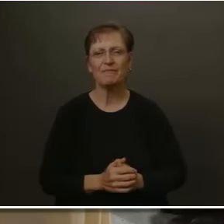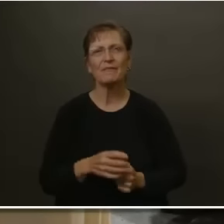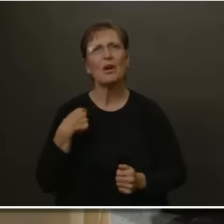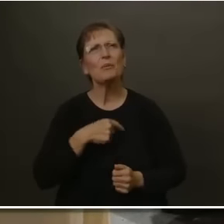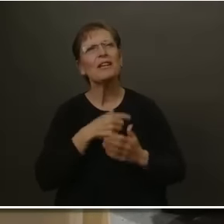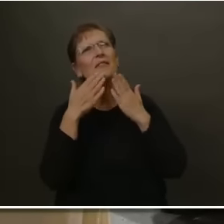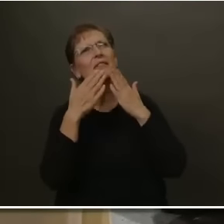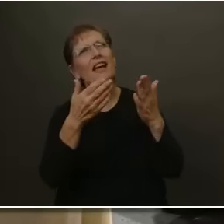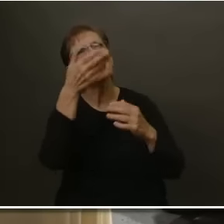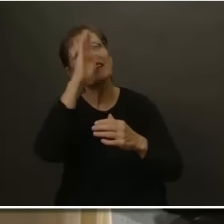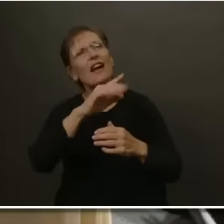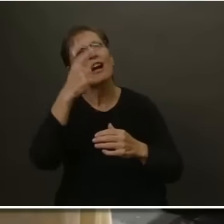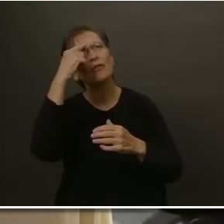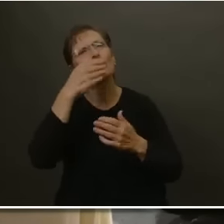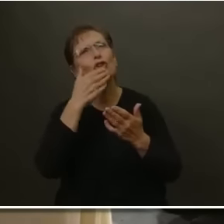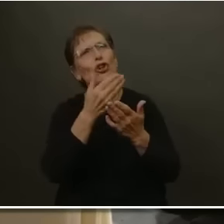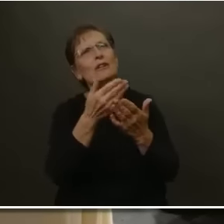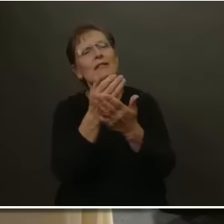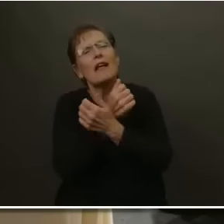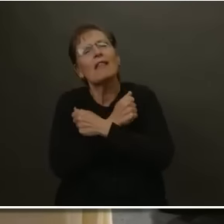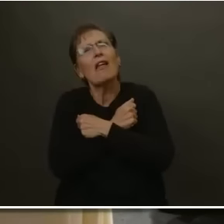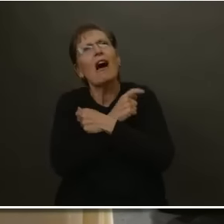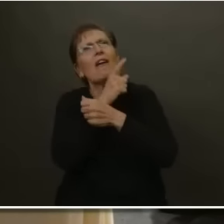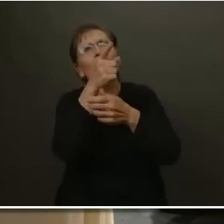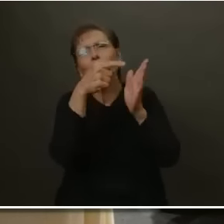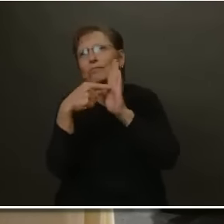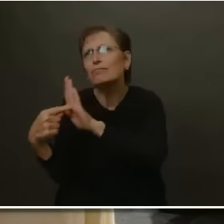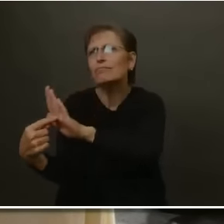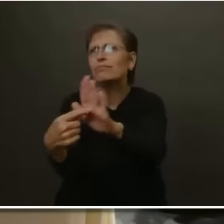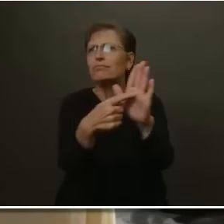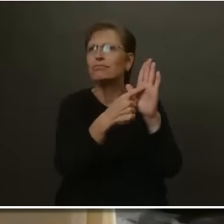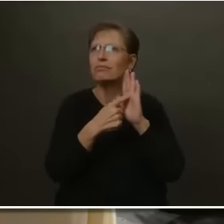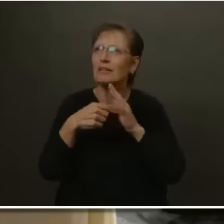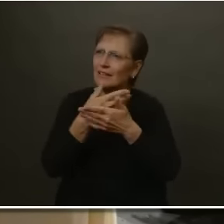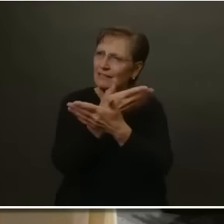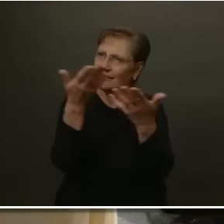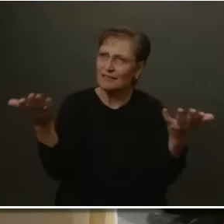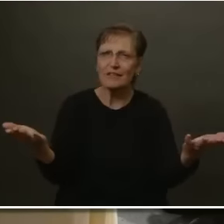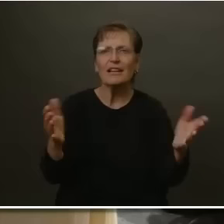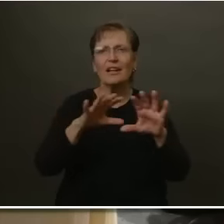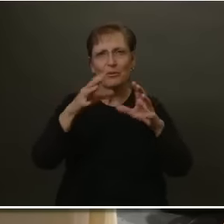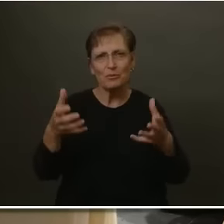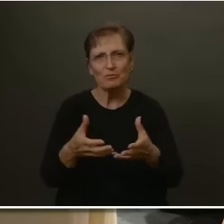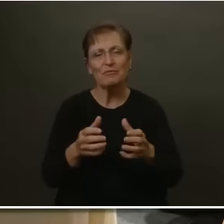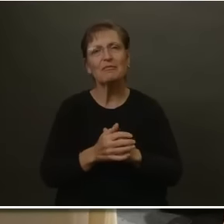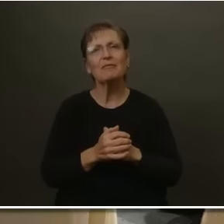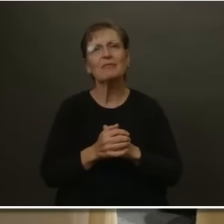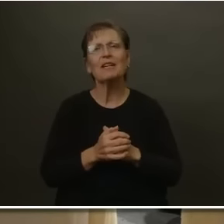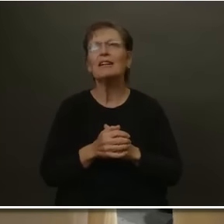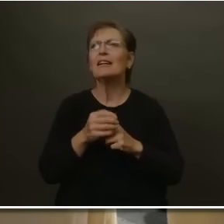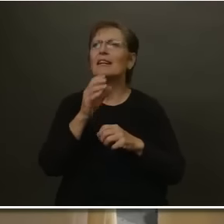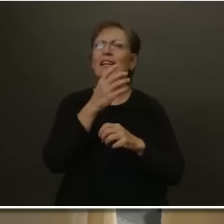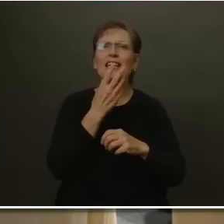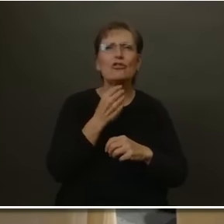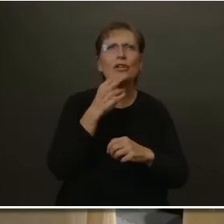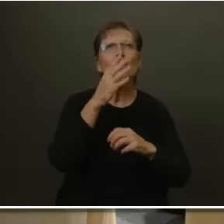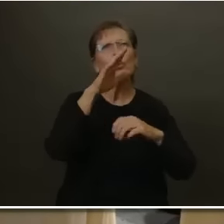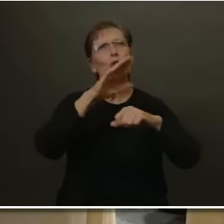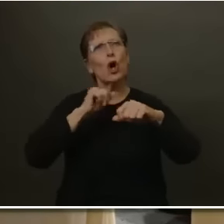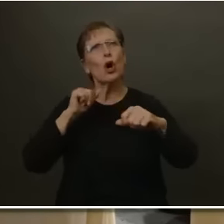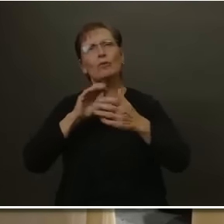Thanks to you, O God, for the goodness and love which you have made known to us in creation, in the calling of Israel to be your